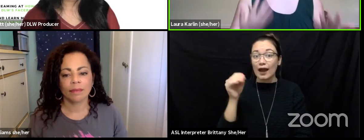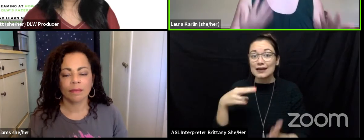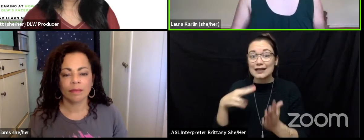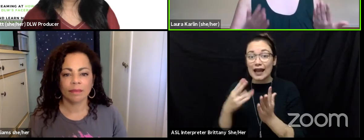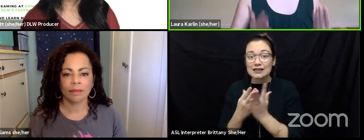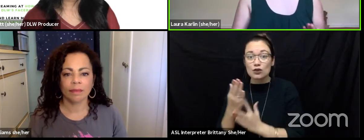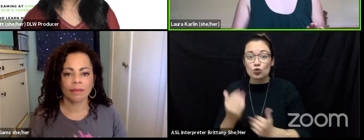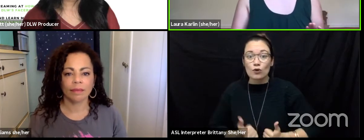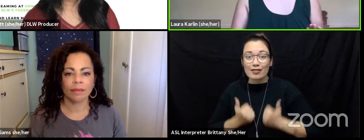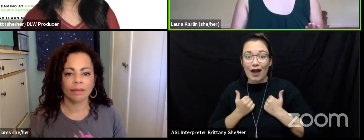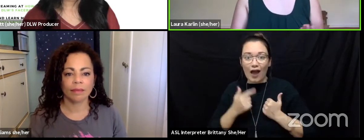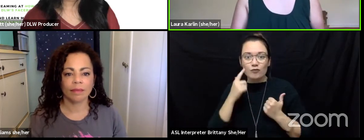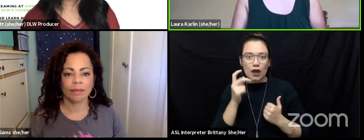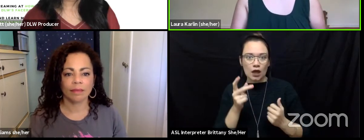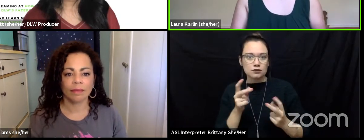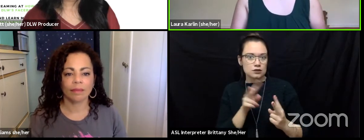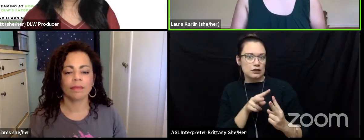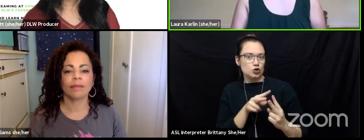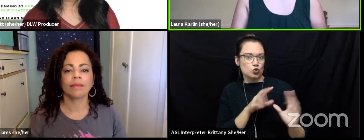more medically vulnerable